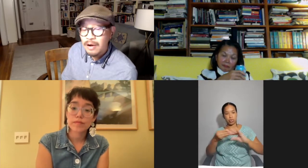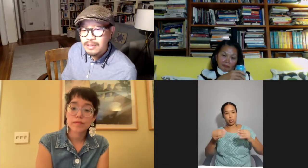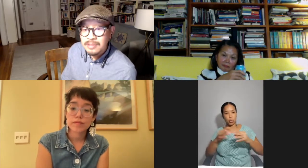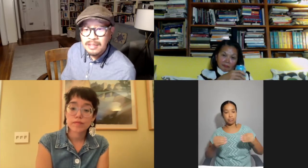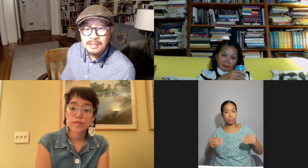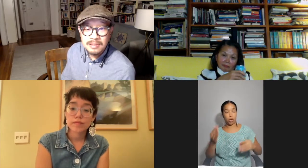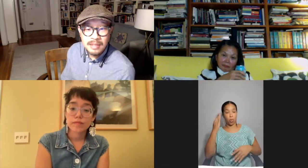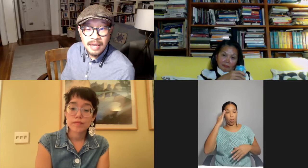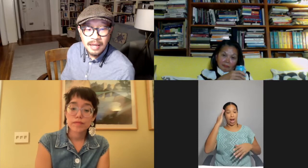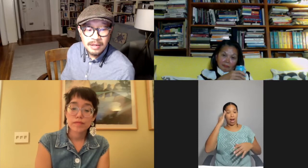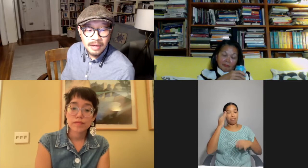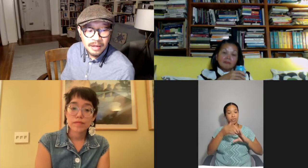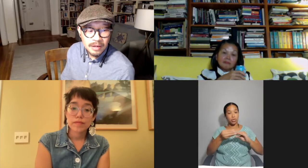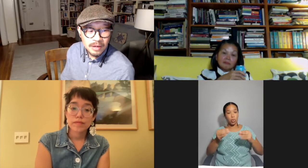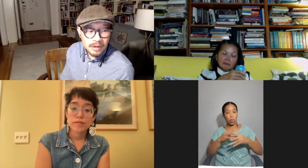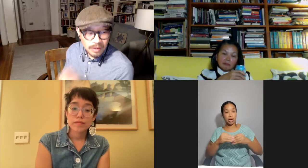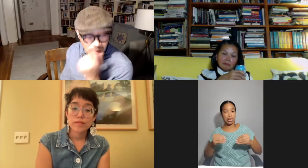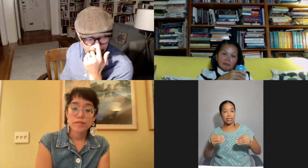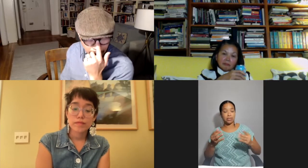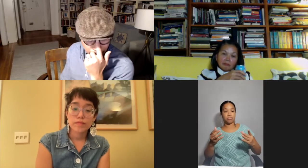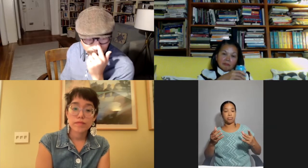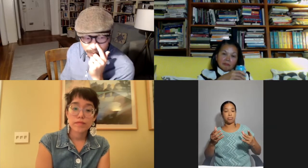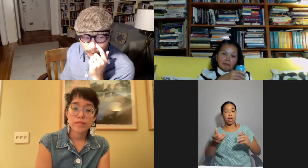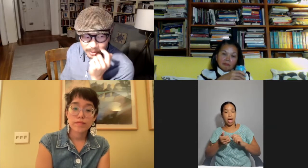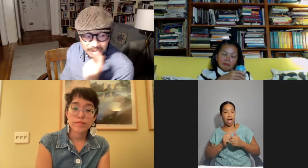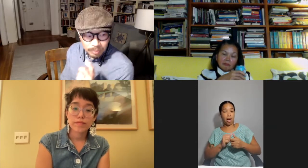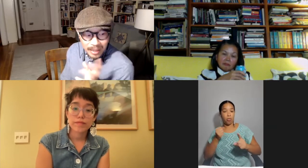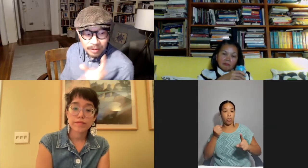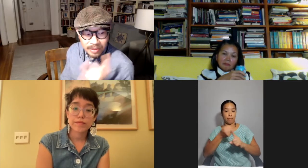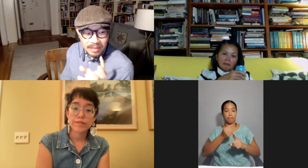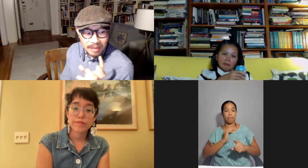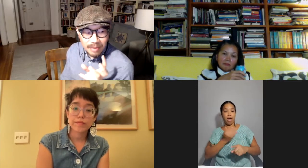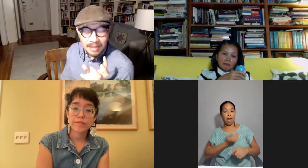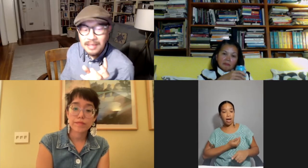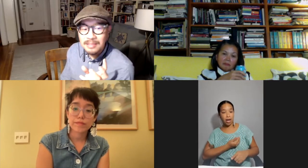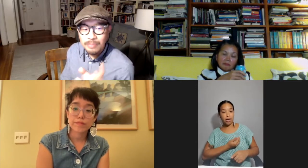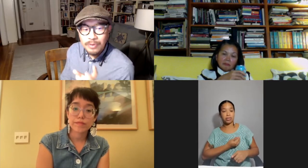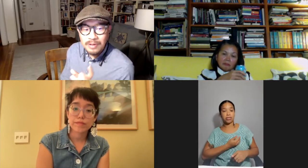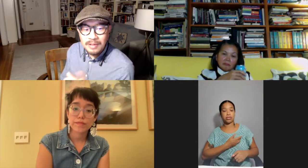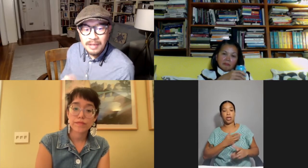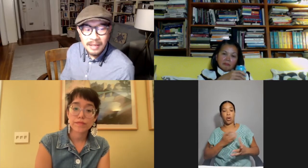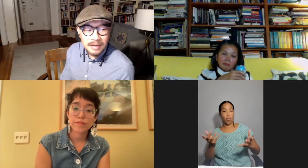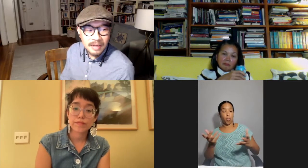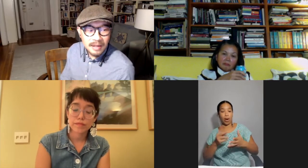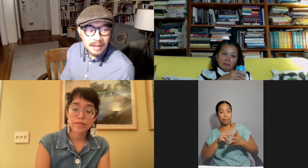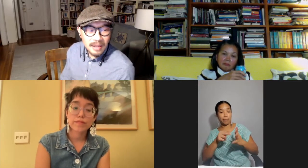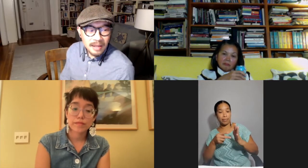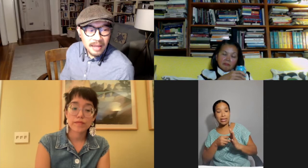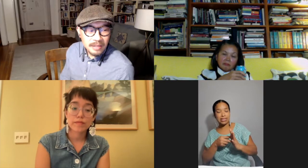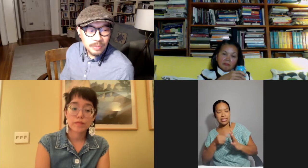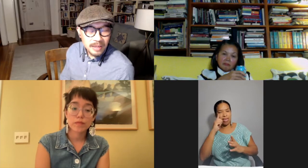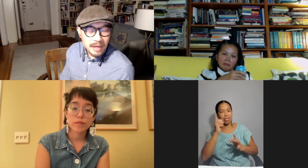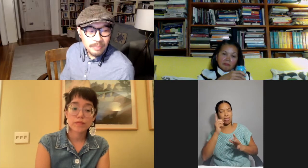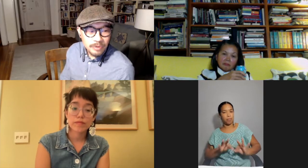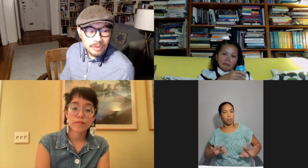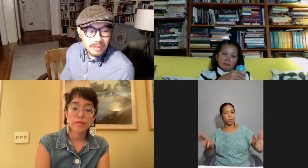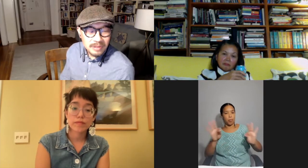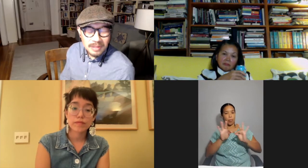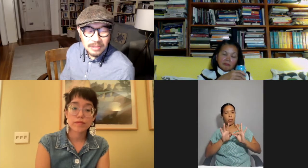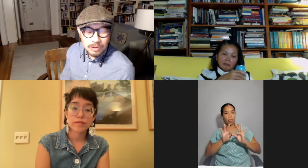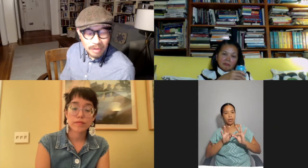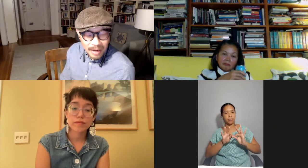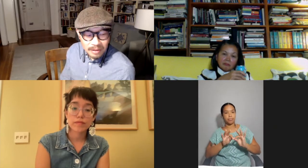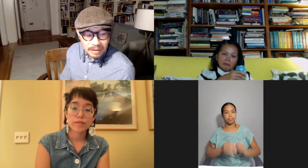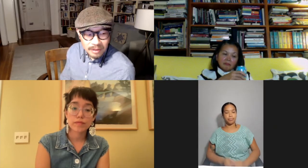what they cost us and what's at play within them, I think is important. And as we come through